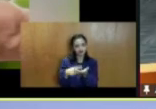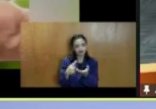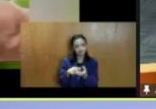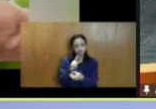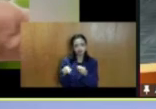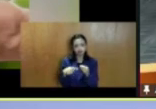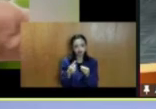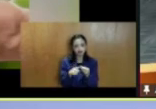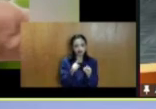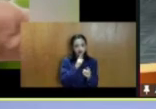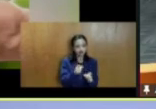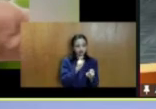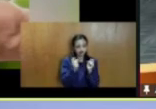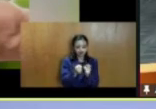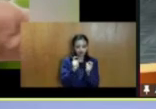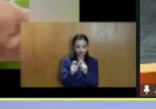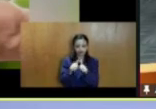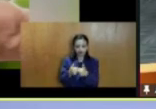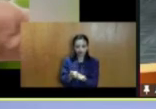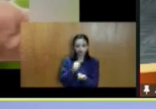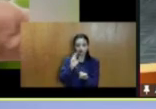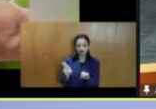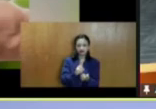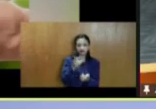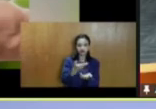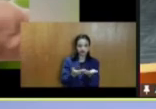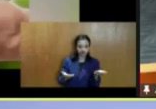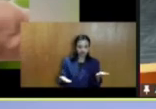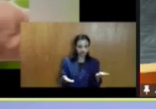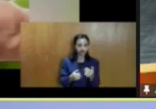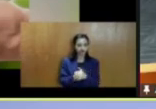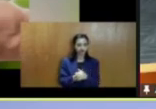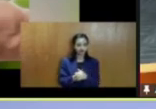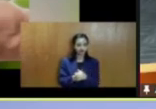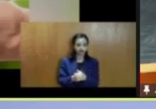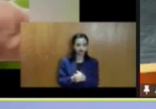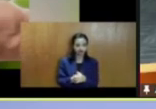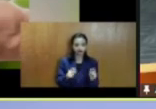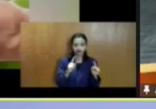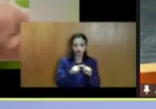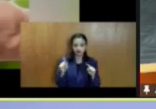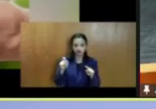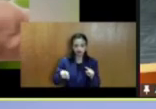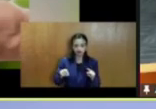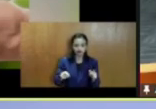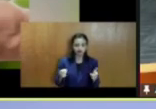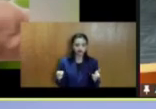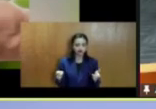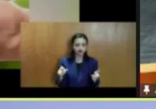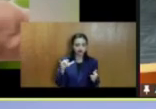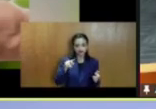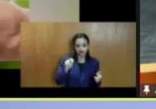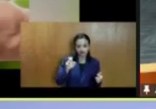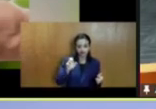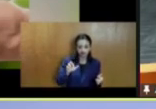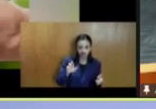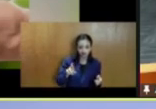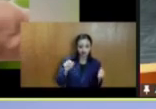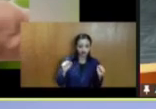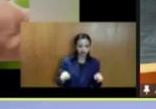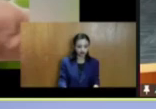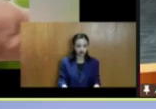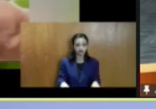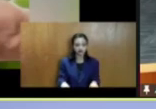really changing the way that we use materials so that they cycle through rather than we have this linear take, make, dispose,